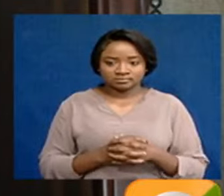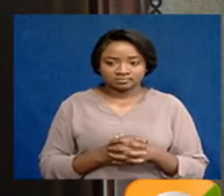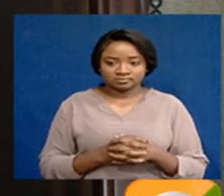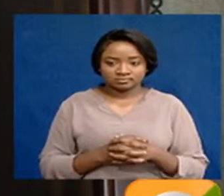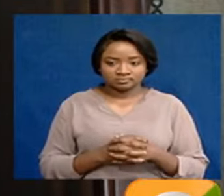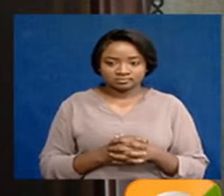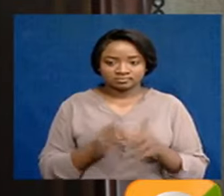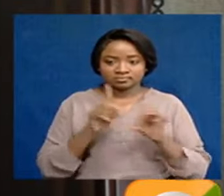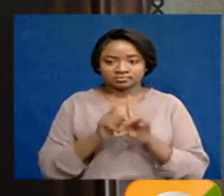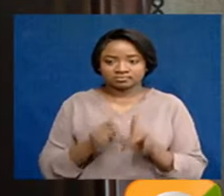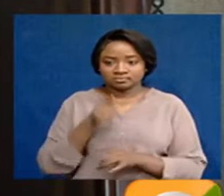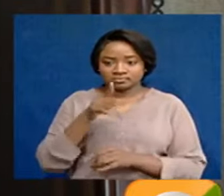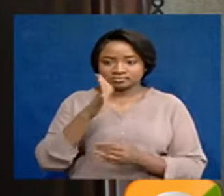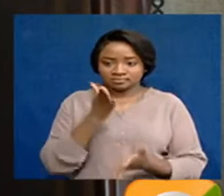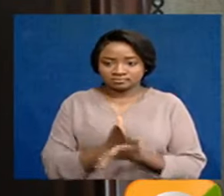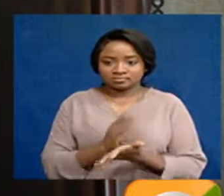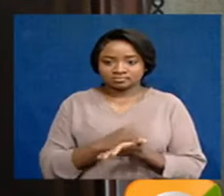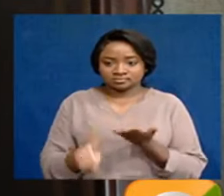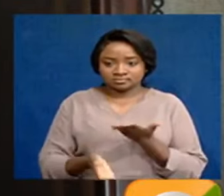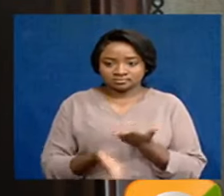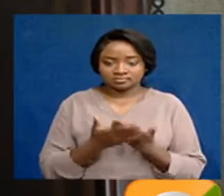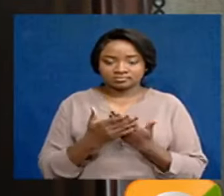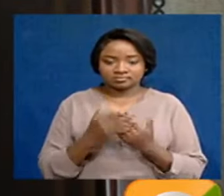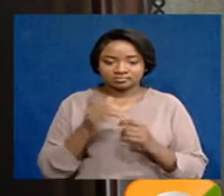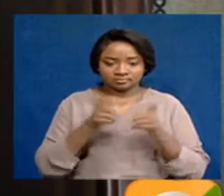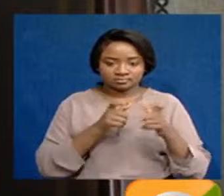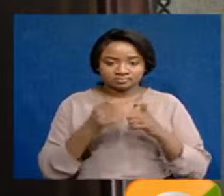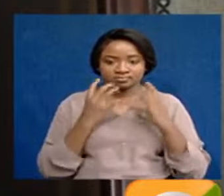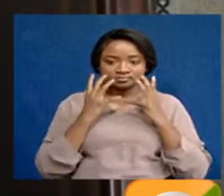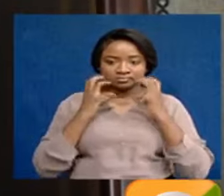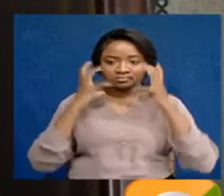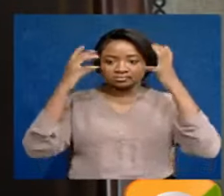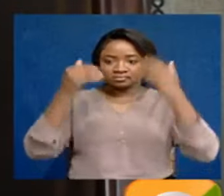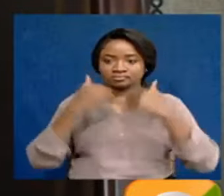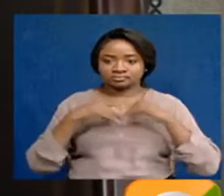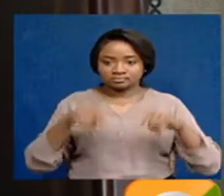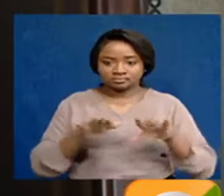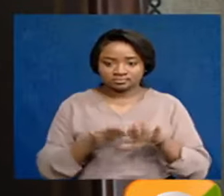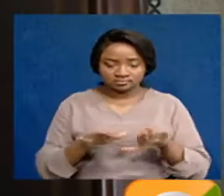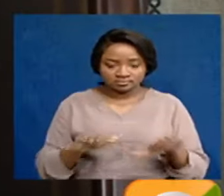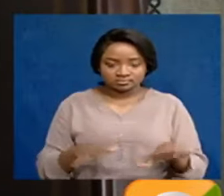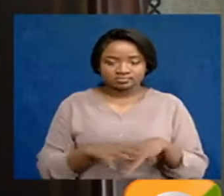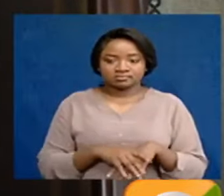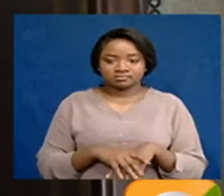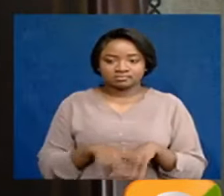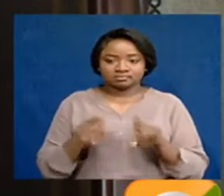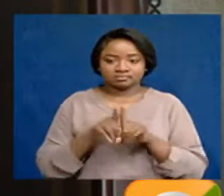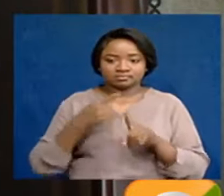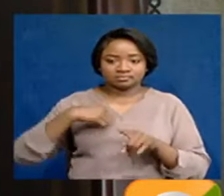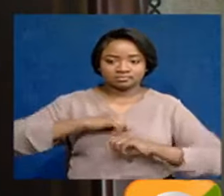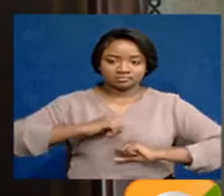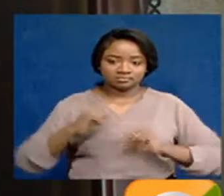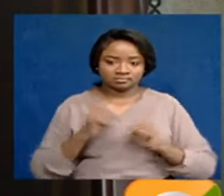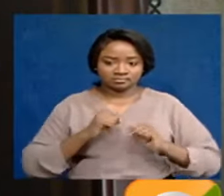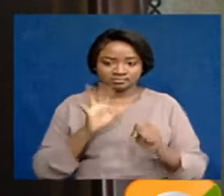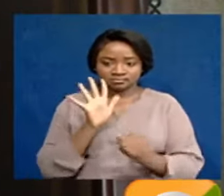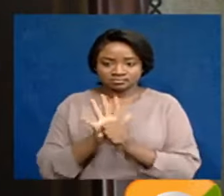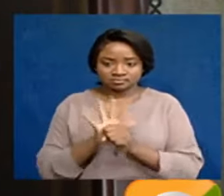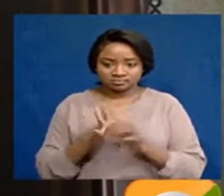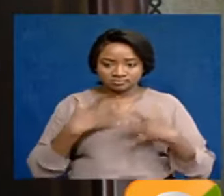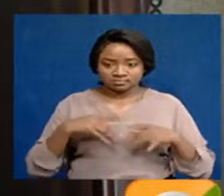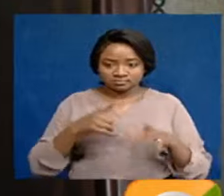eased the pressure that was on the ground, and we are happy that many members of the public are now able